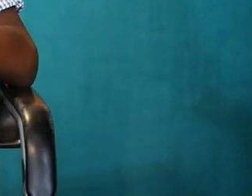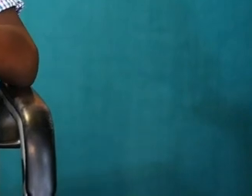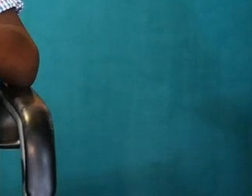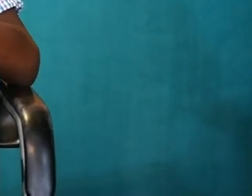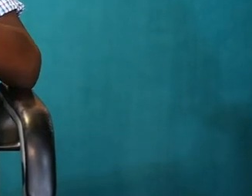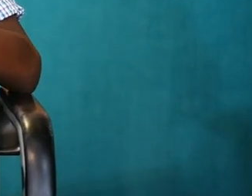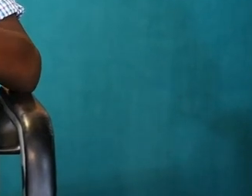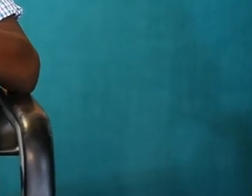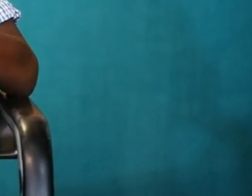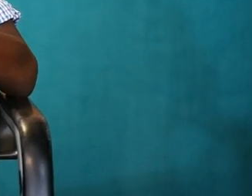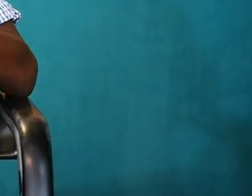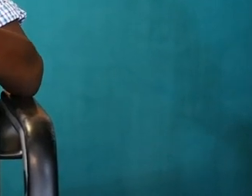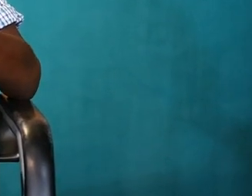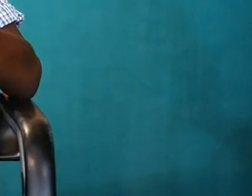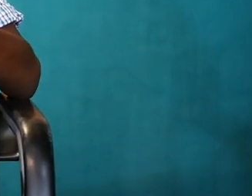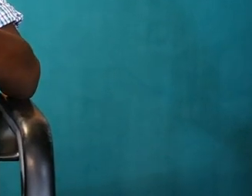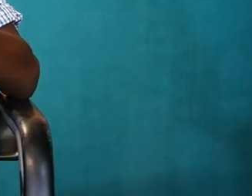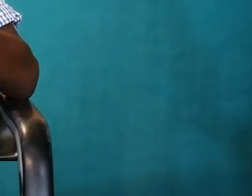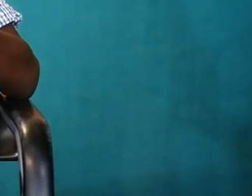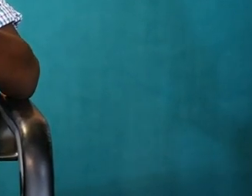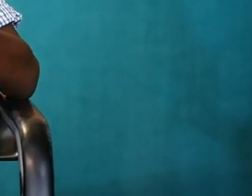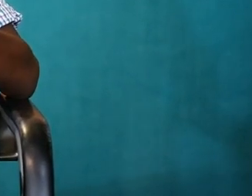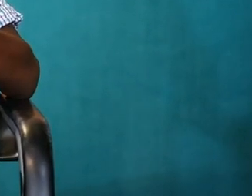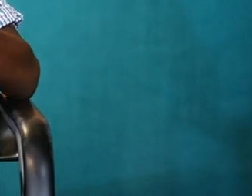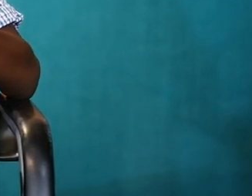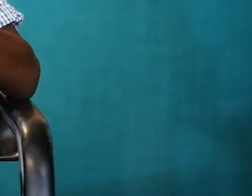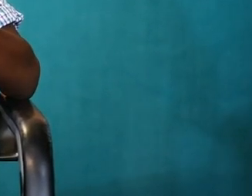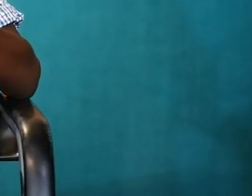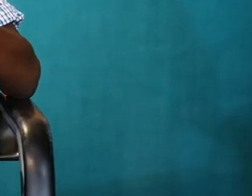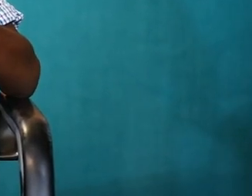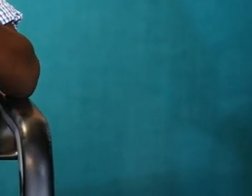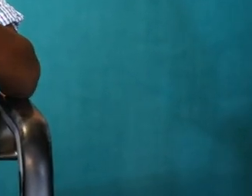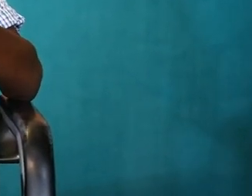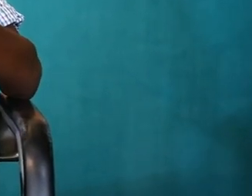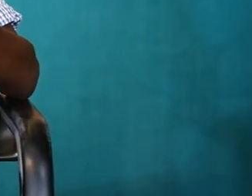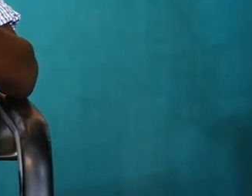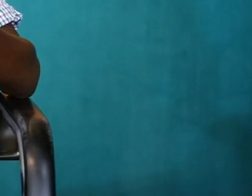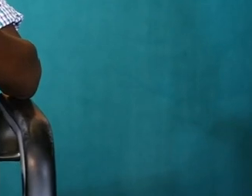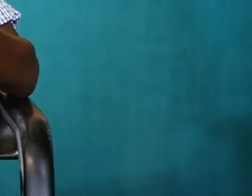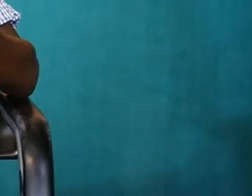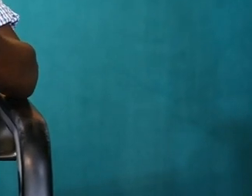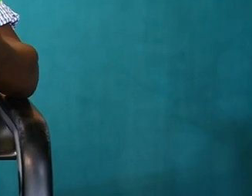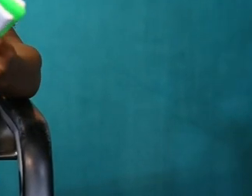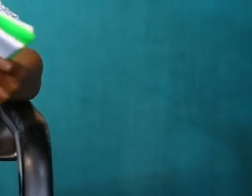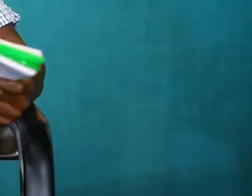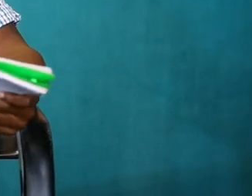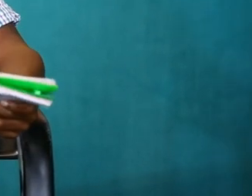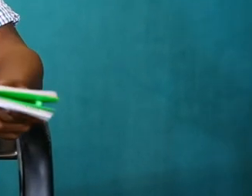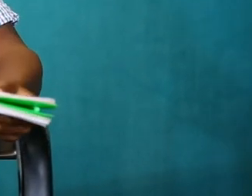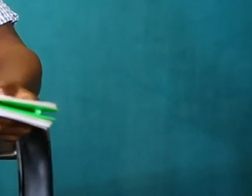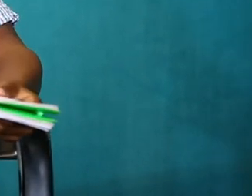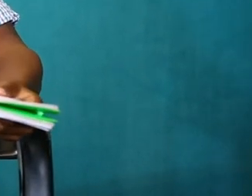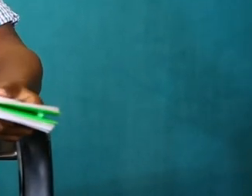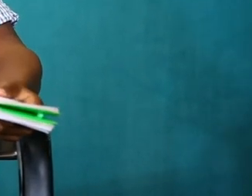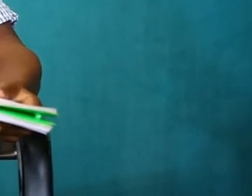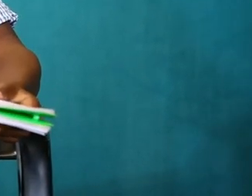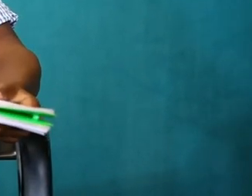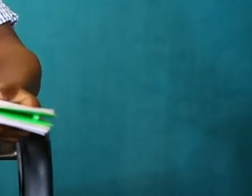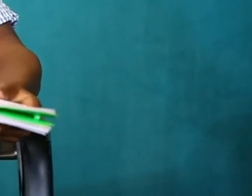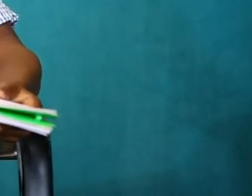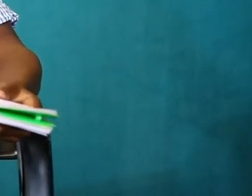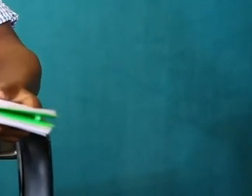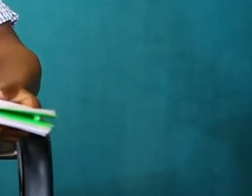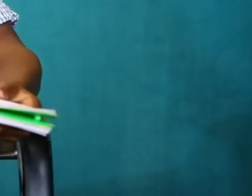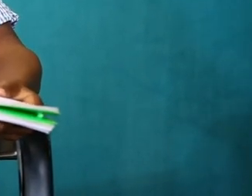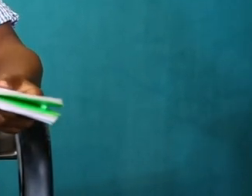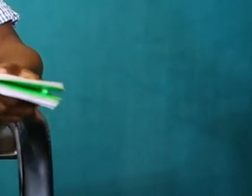You can't replace Jesus. You cannot replace, because his blood is what matters. Amen. The keys are what